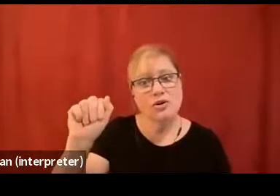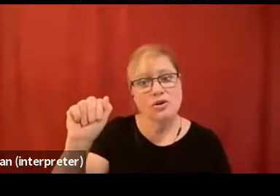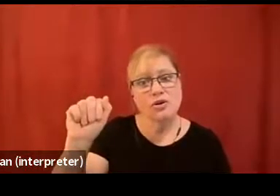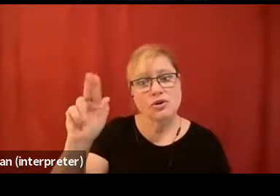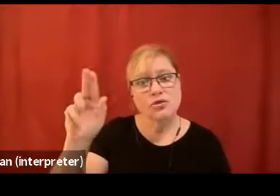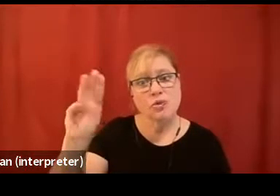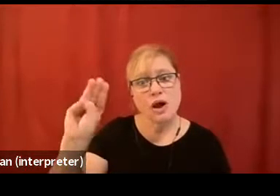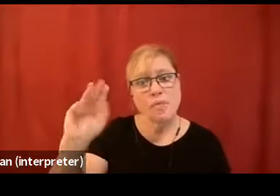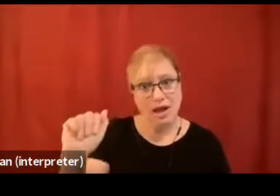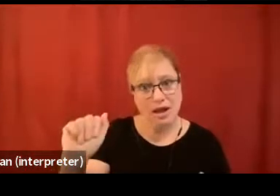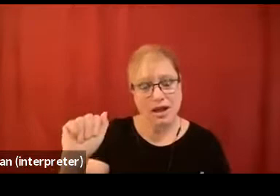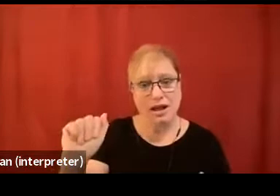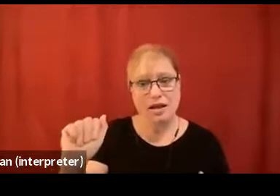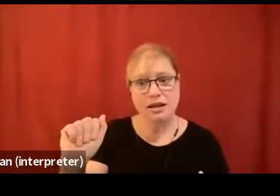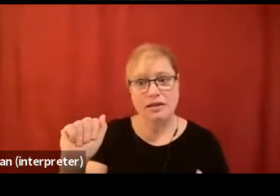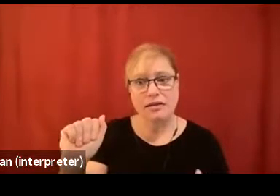have